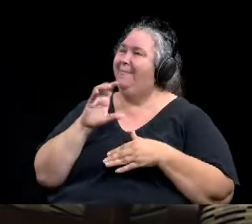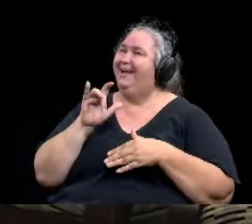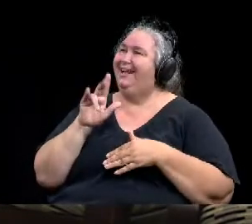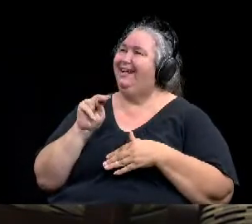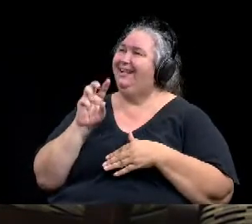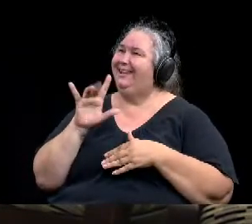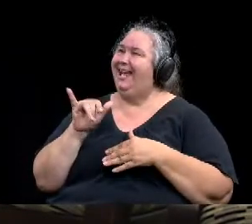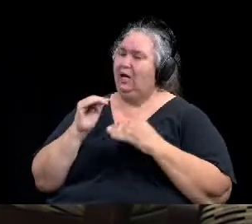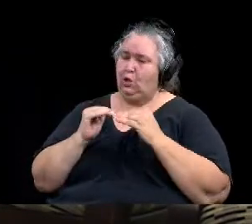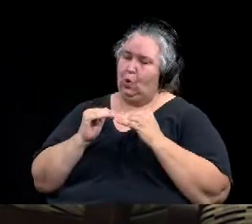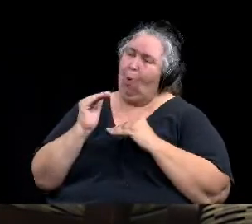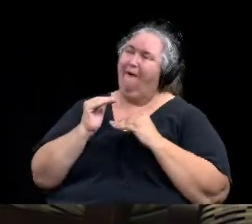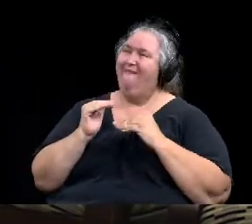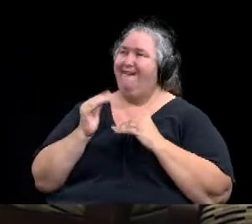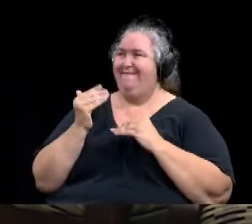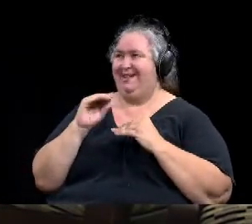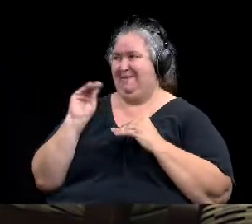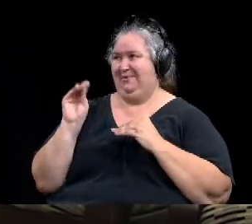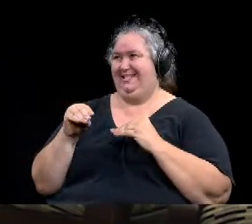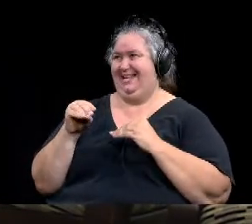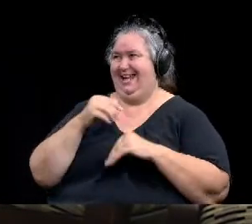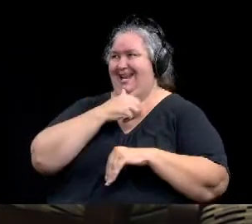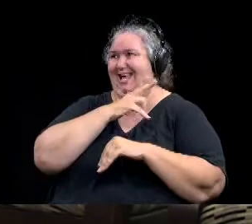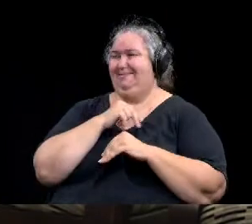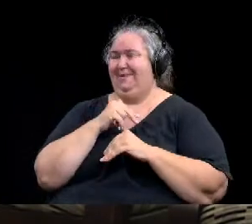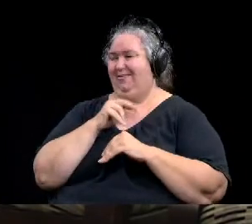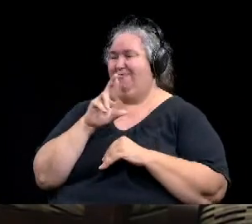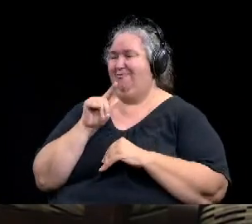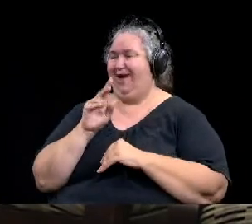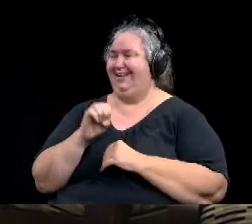going over the 15% hospitalization rate?